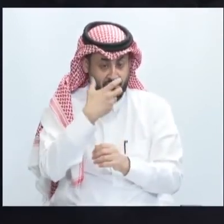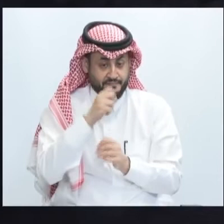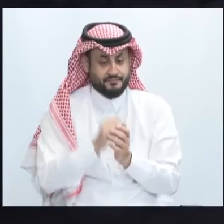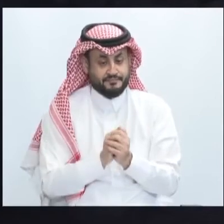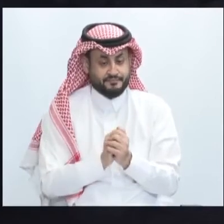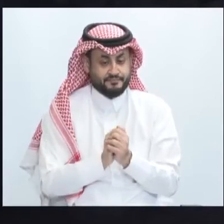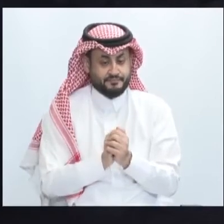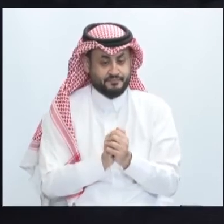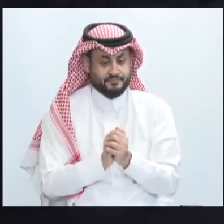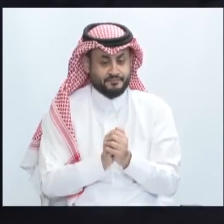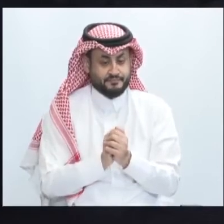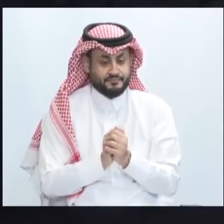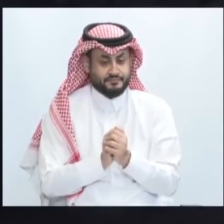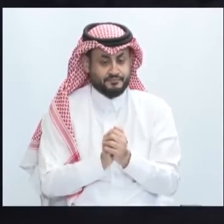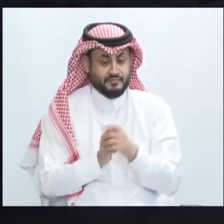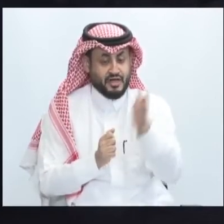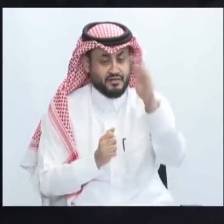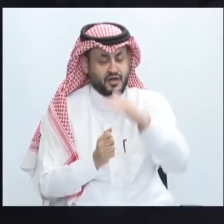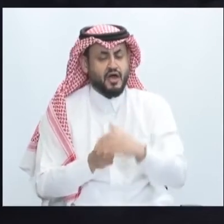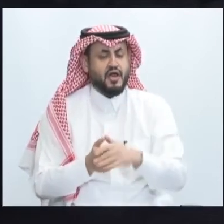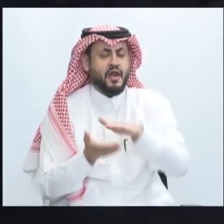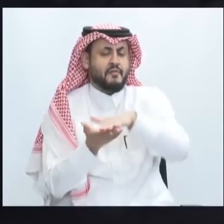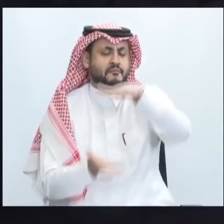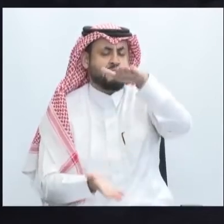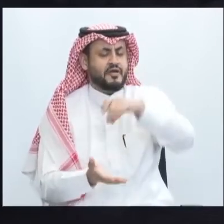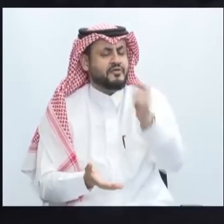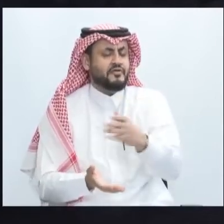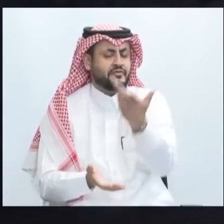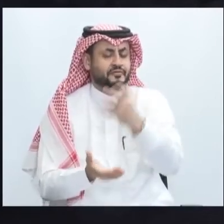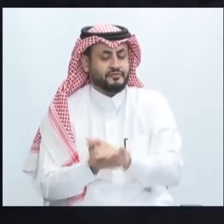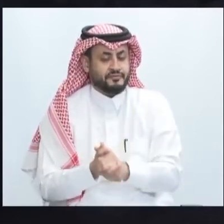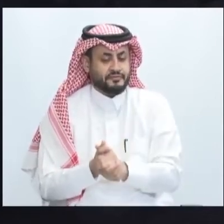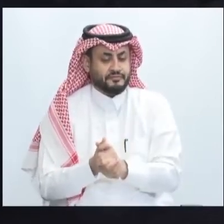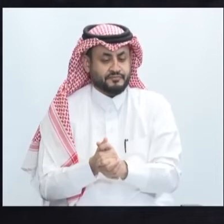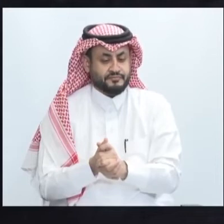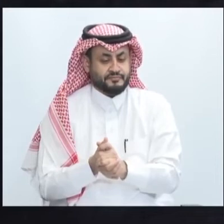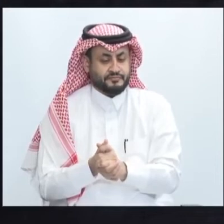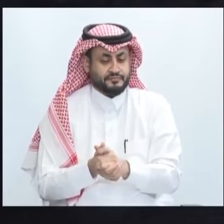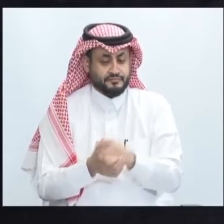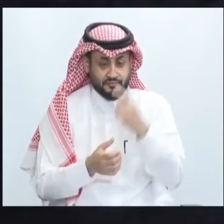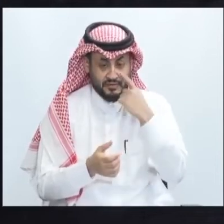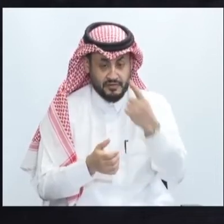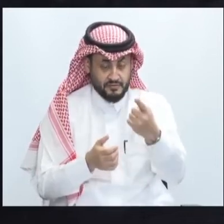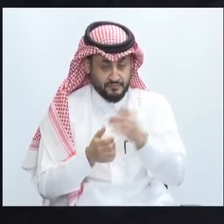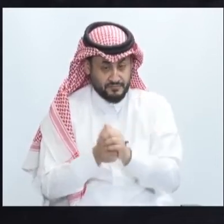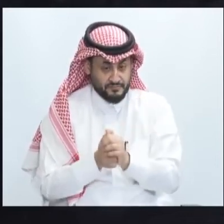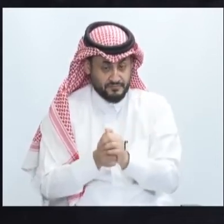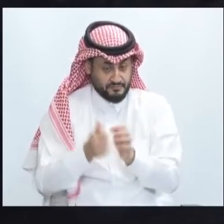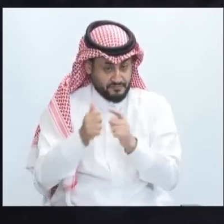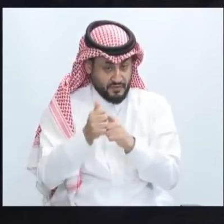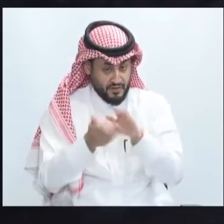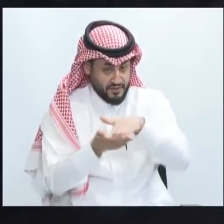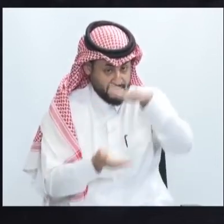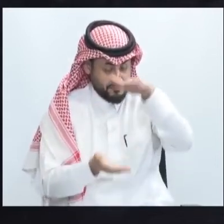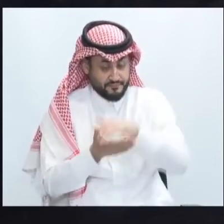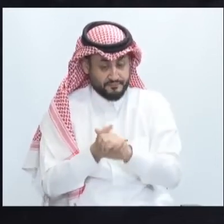Also, we have apple in the capital letters, apple, capital letters. Look at the letter A here.